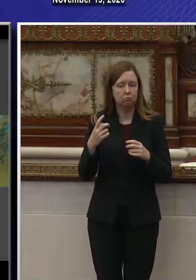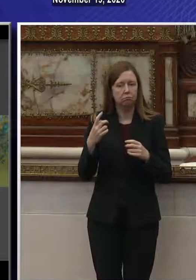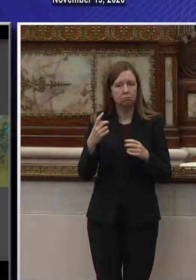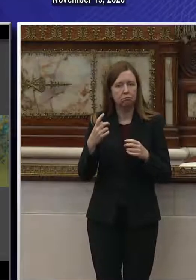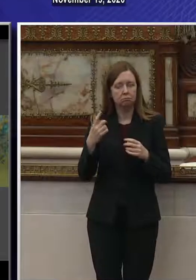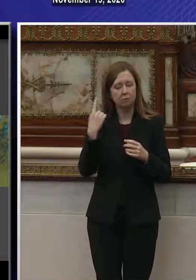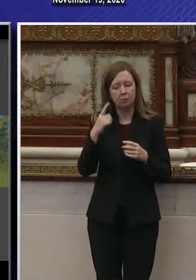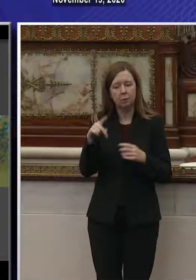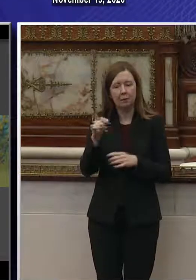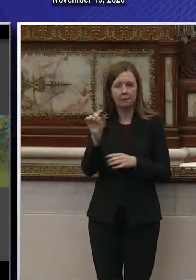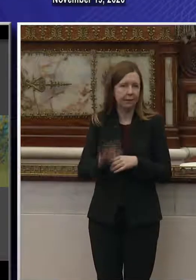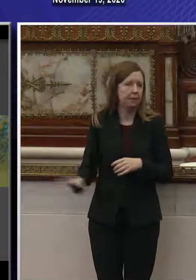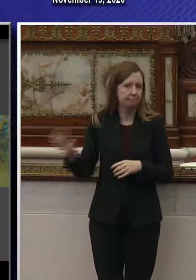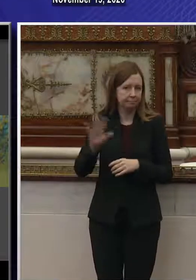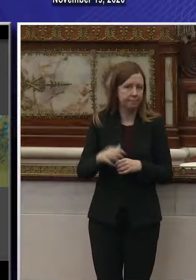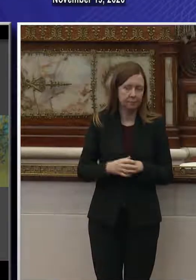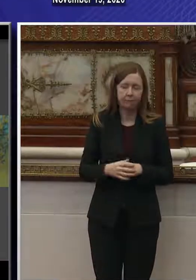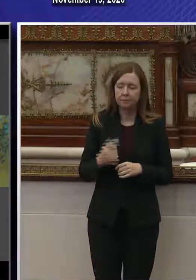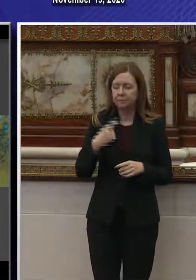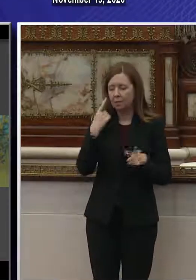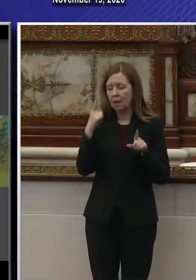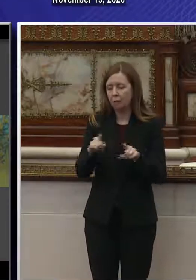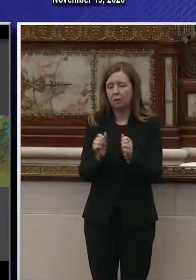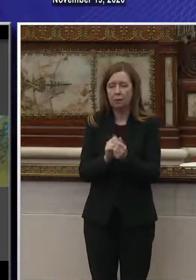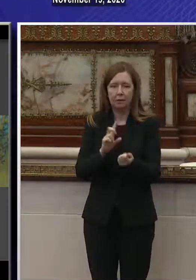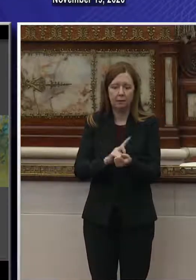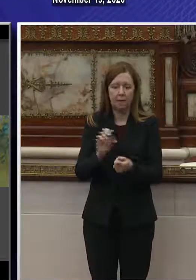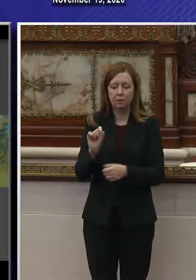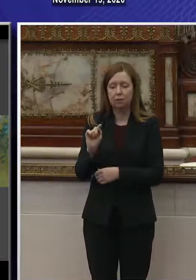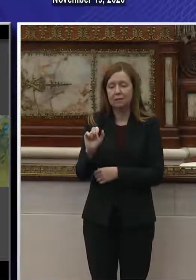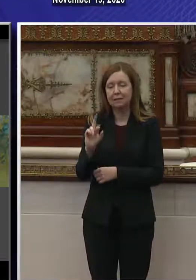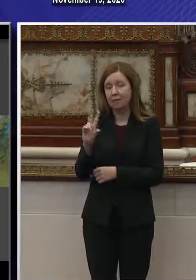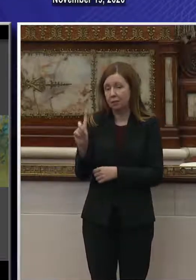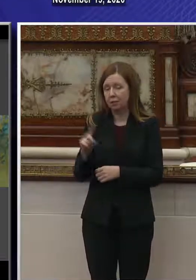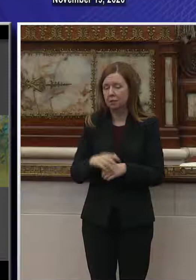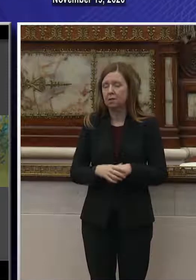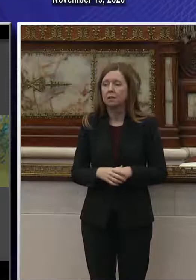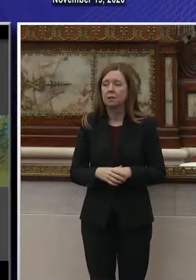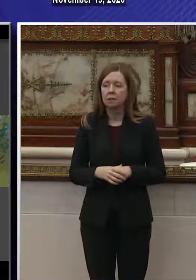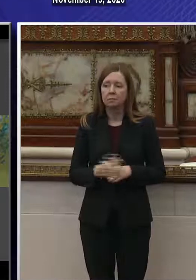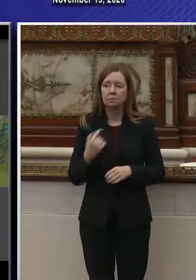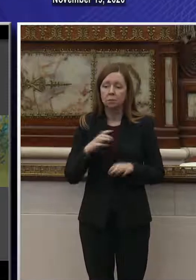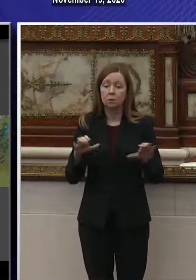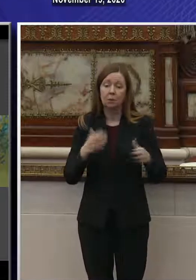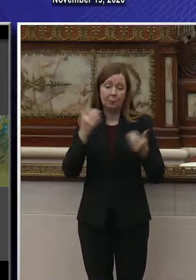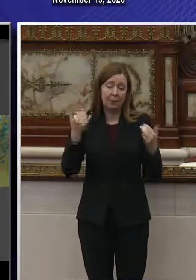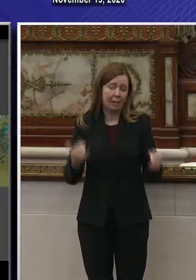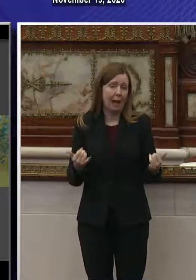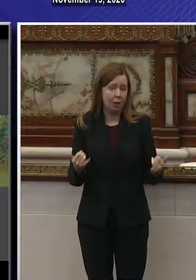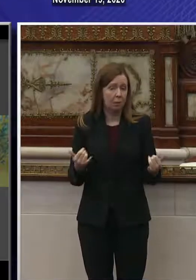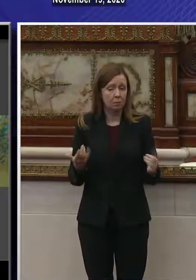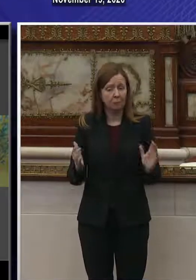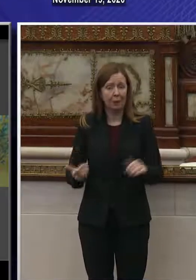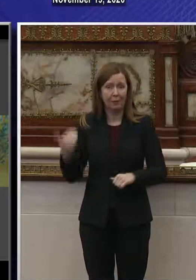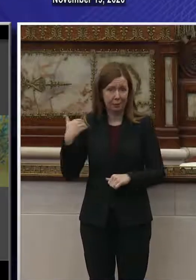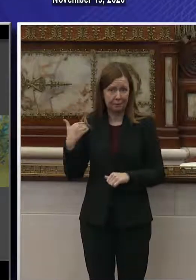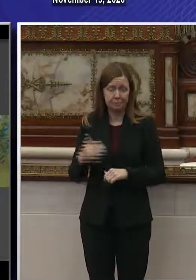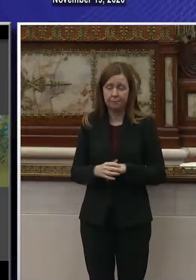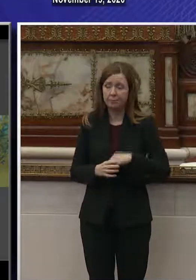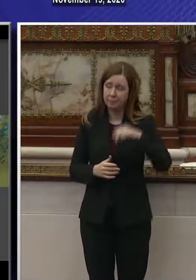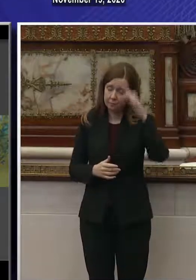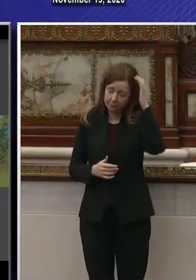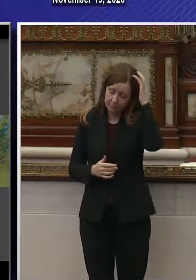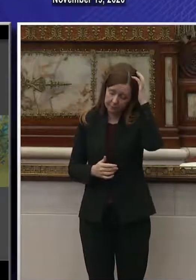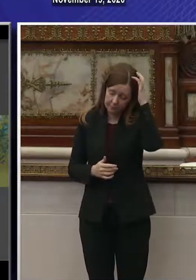throughout. I concur with Dr. Stanford that we're doing better now. I think